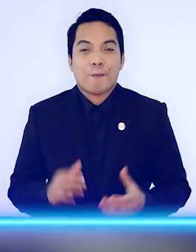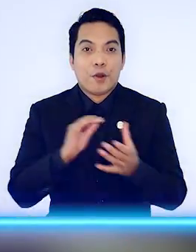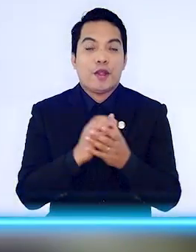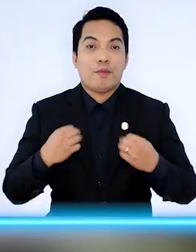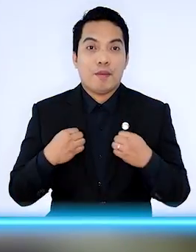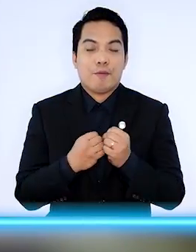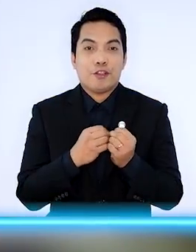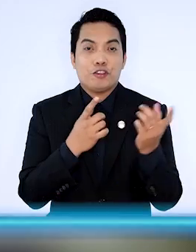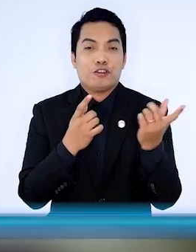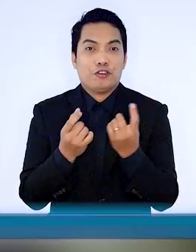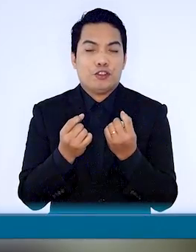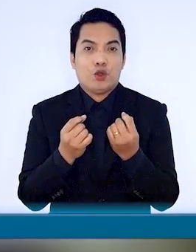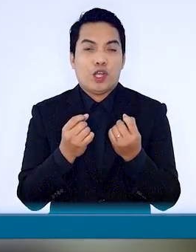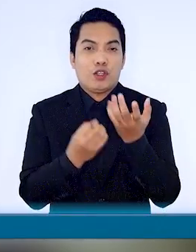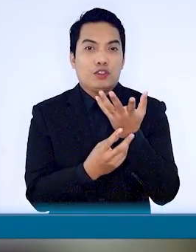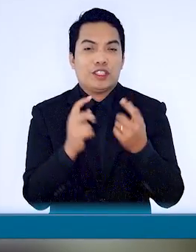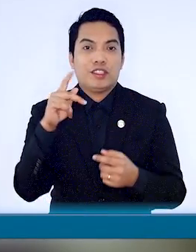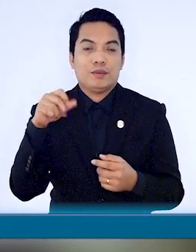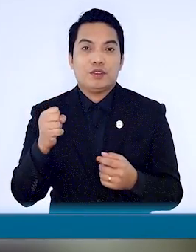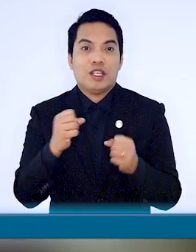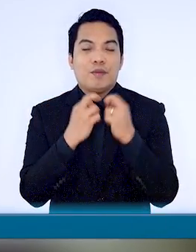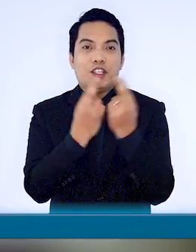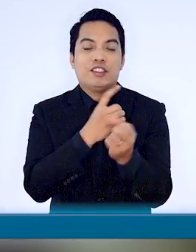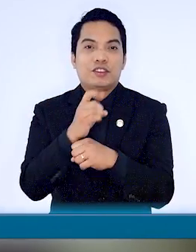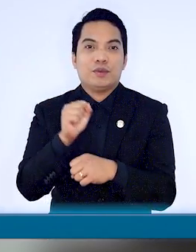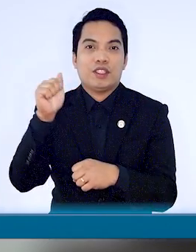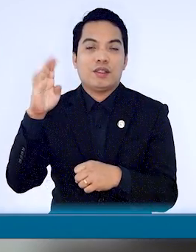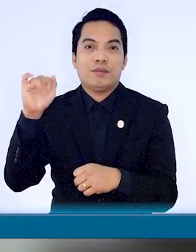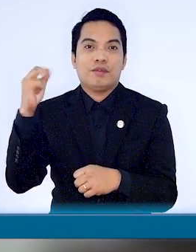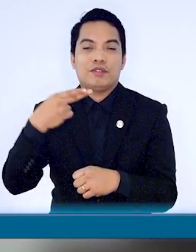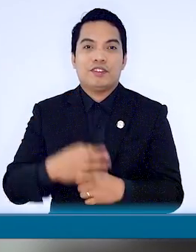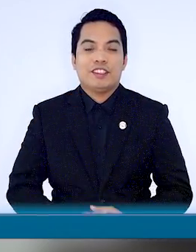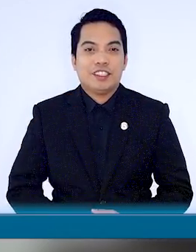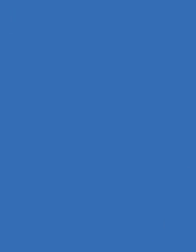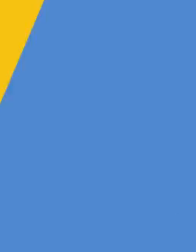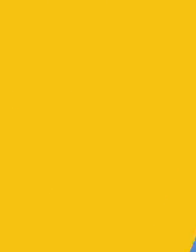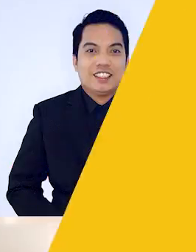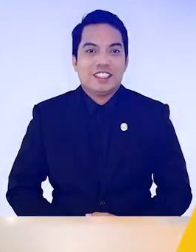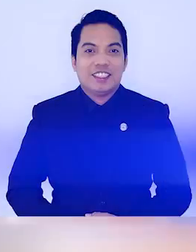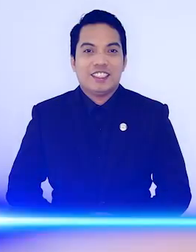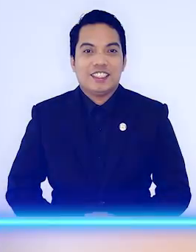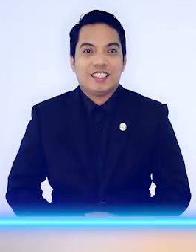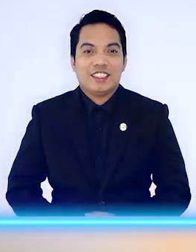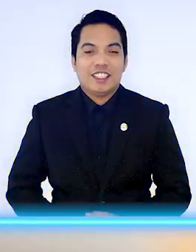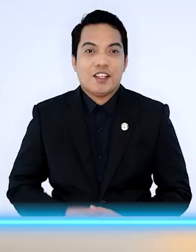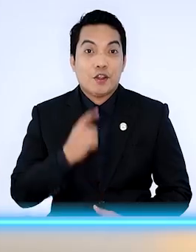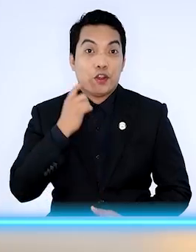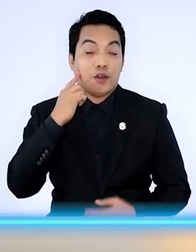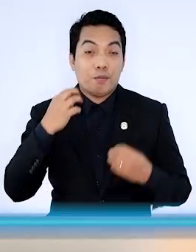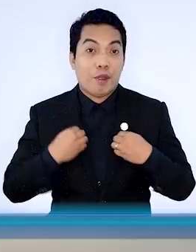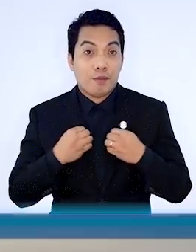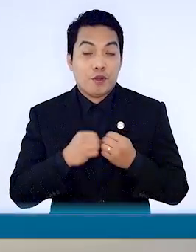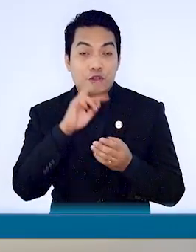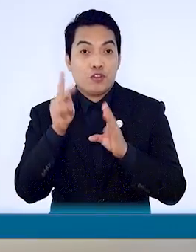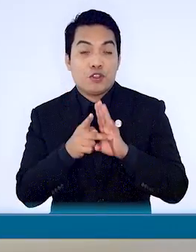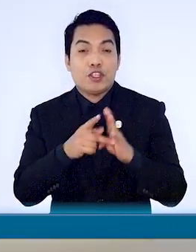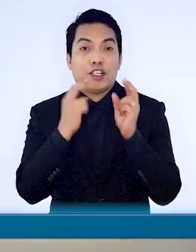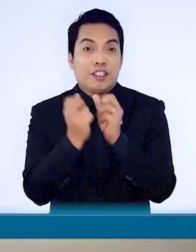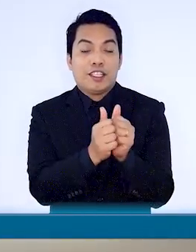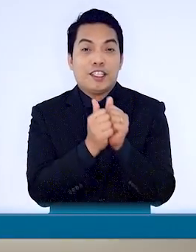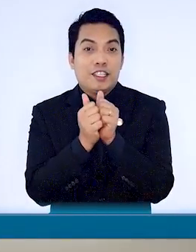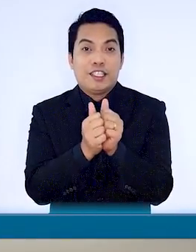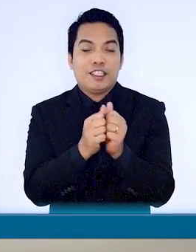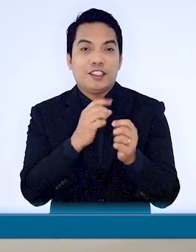Married Brethren held a cooking tips seminar in the district of Sabah. Deaf brethren joined a get-together in